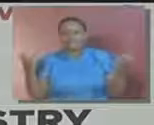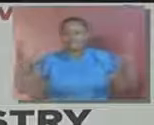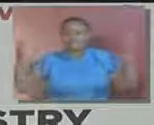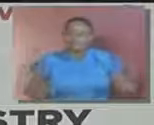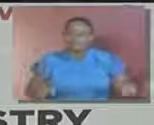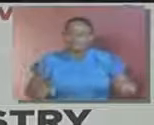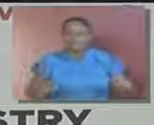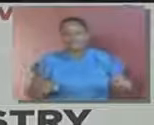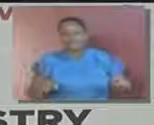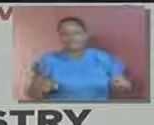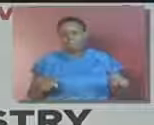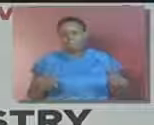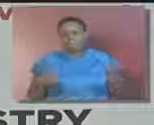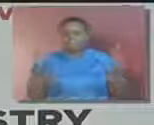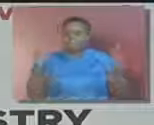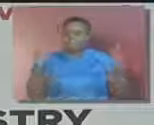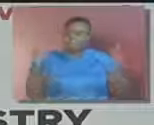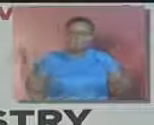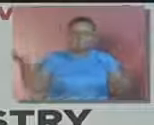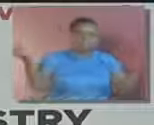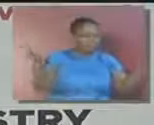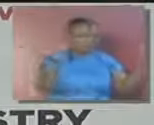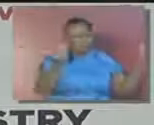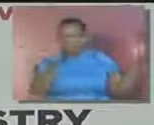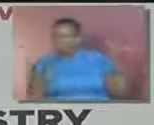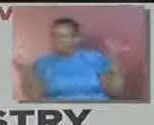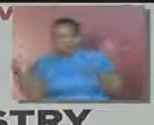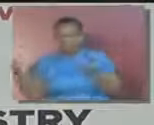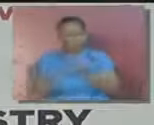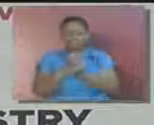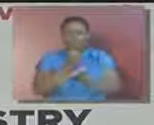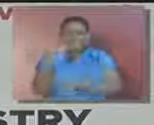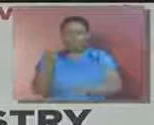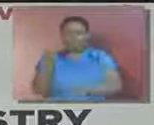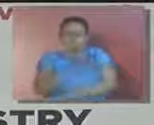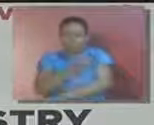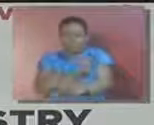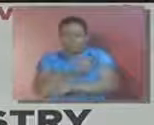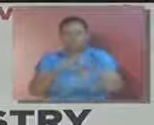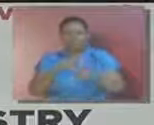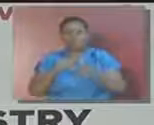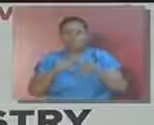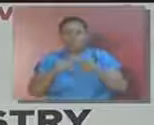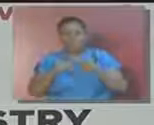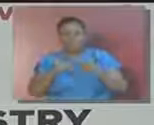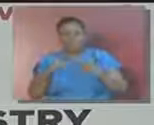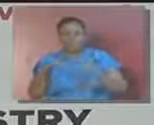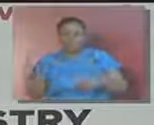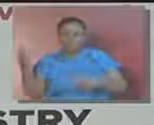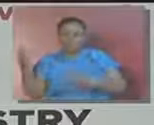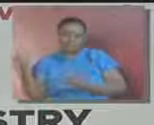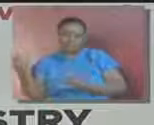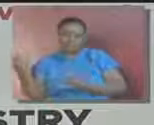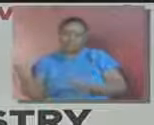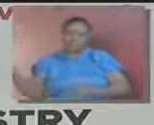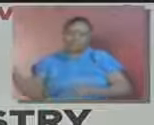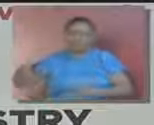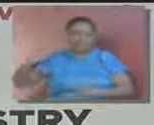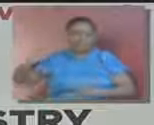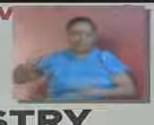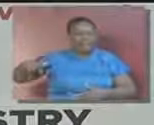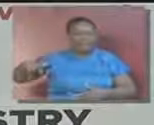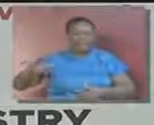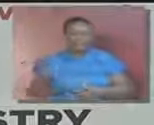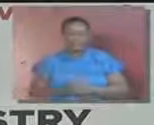rest just waiting there. So that's the decision, and those are the numbers. And COVAX 2 will be